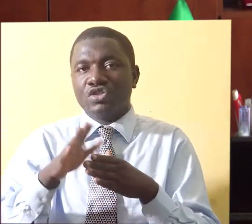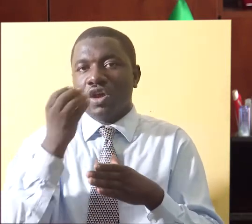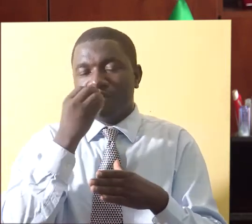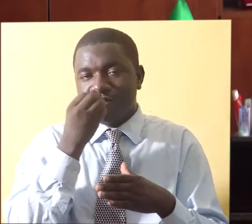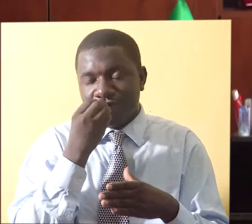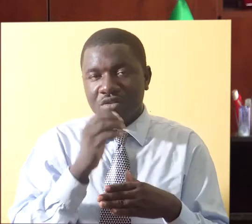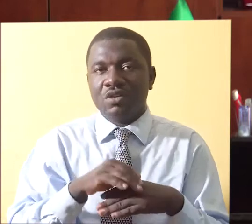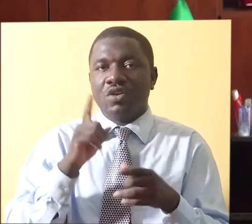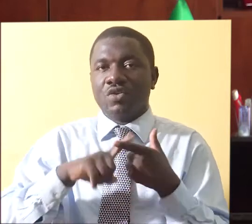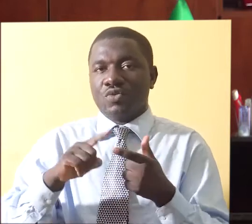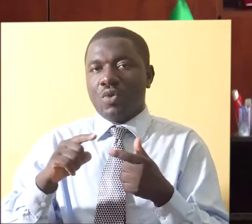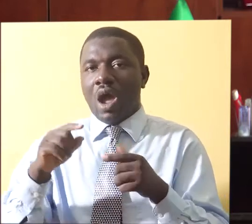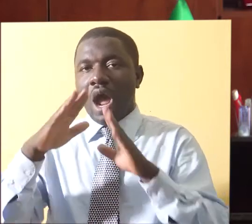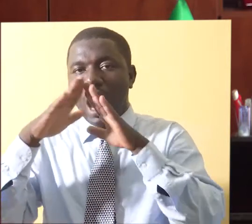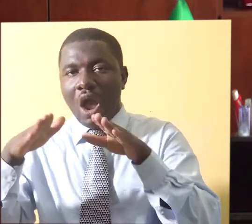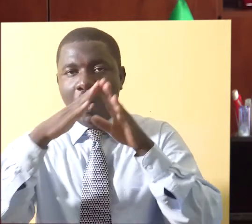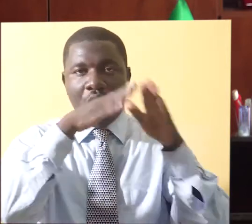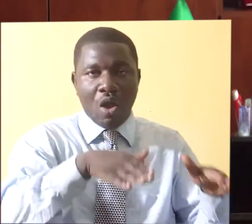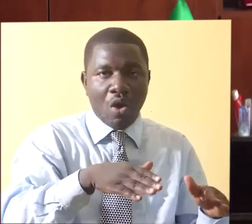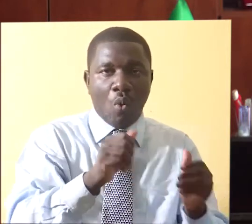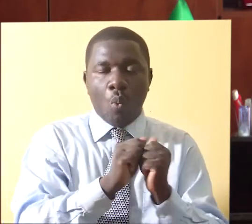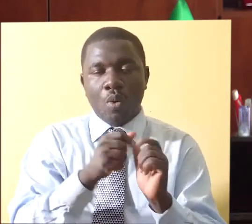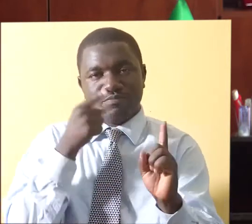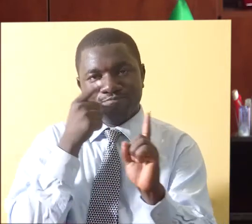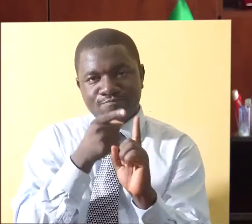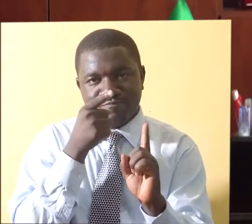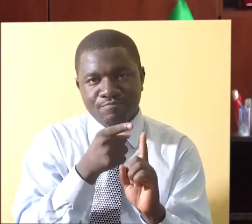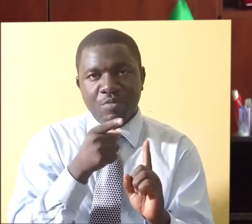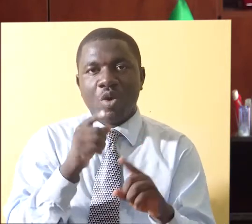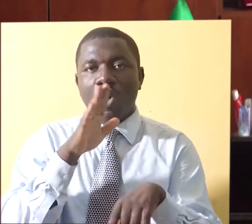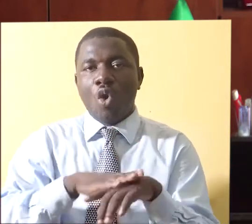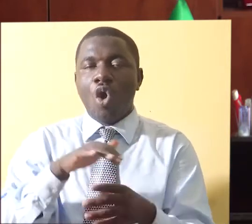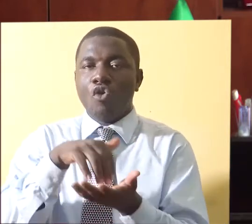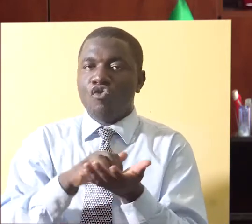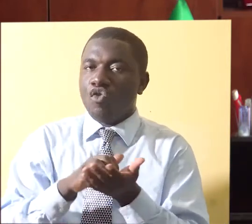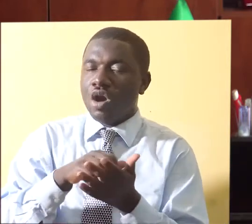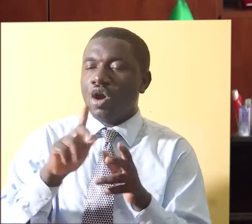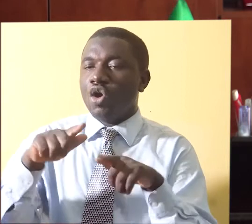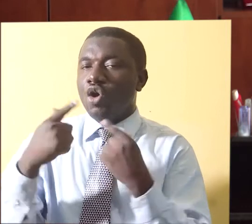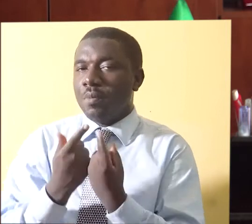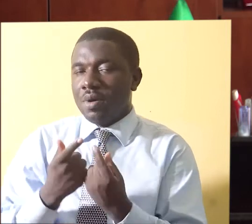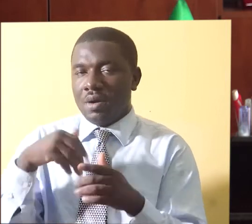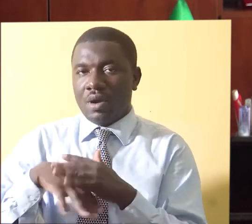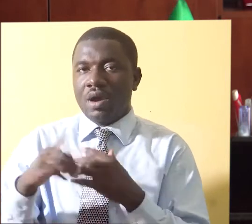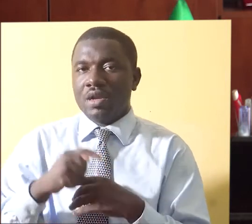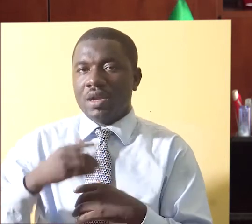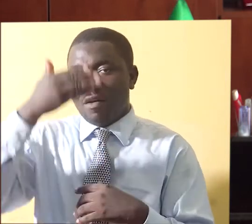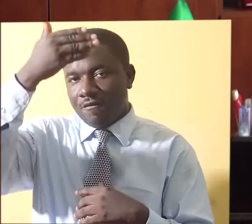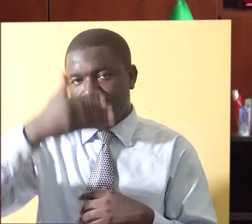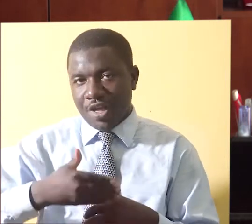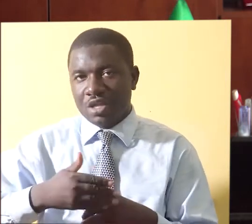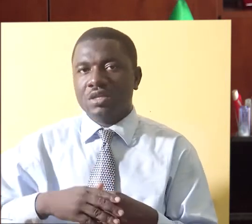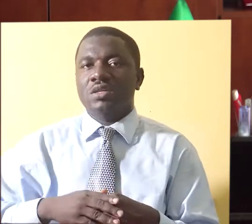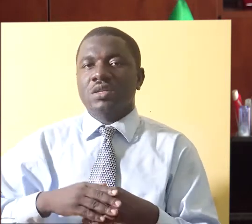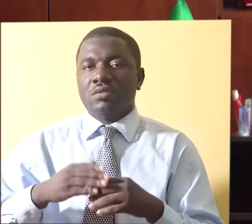food rations to households with particular emphasis on vulnerable groups in the frontline